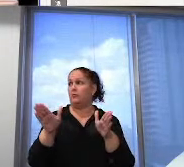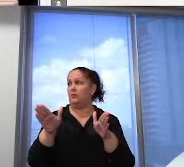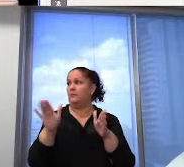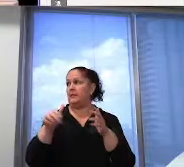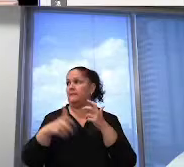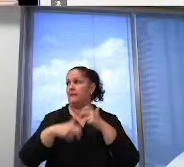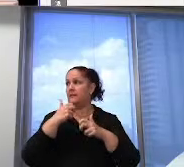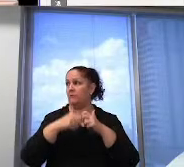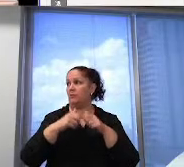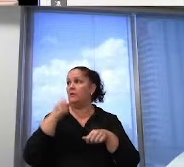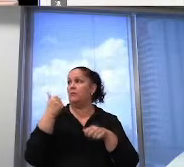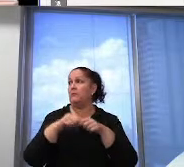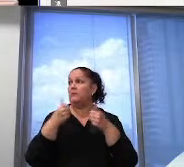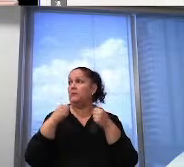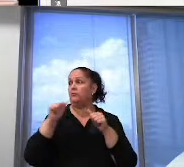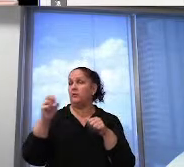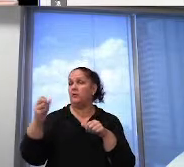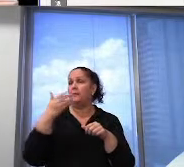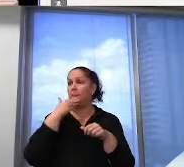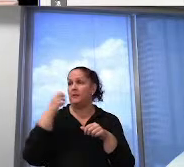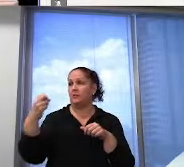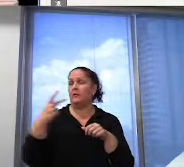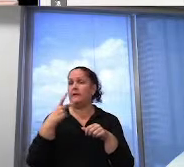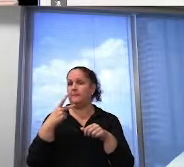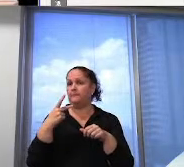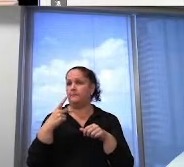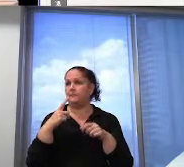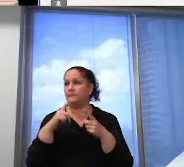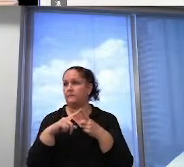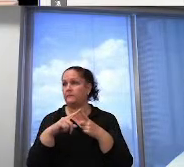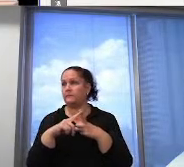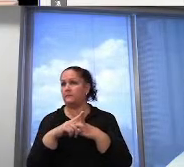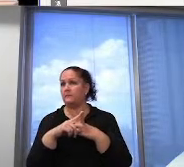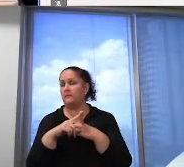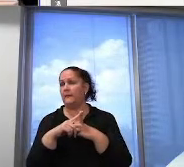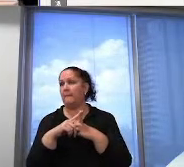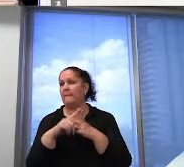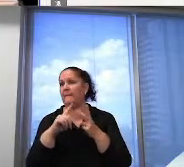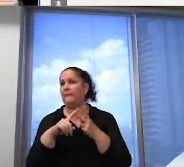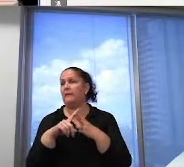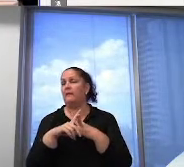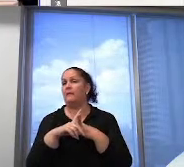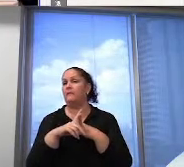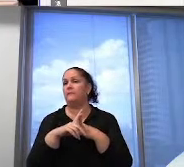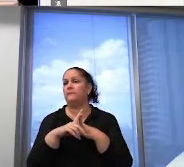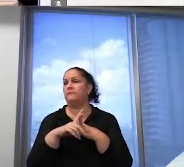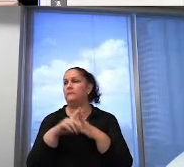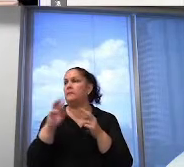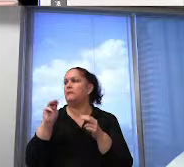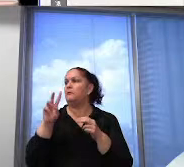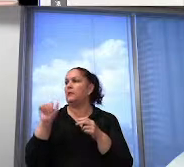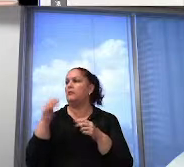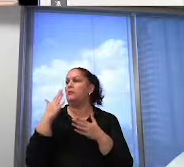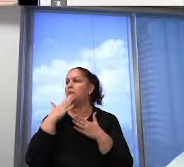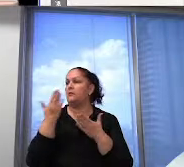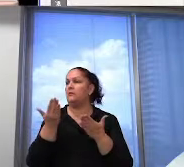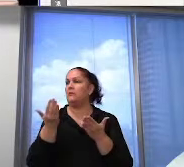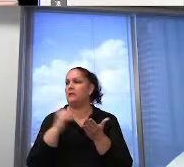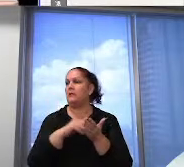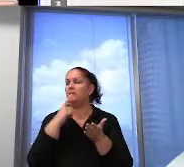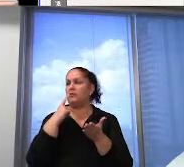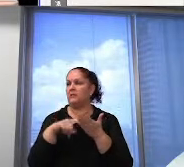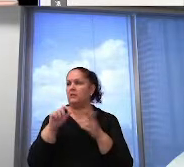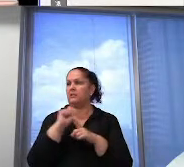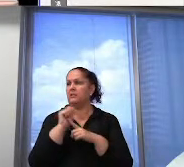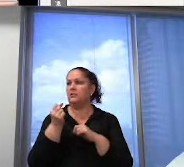it's a problem. So remember, try to do your best to come back. Number one, do I have everybody's attention? Number two, Ms. Mercado, thank you again